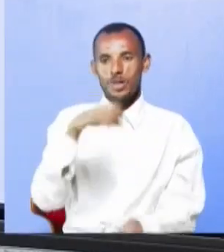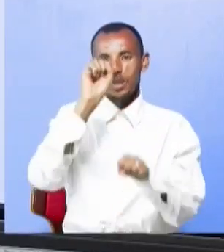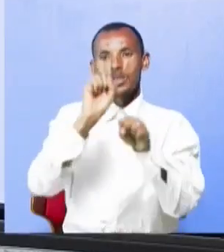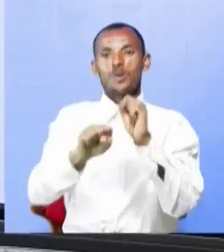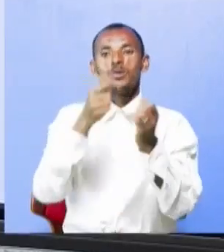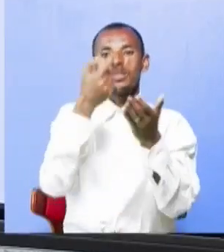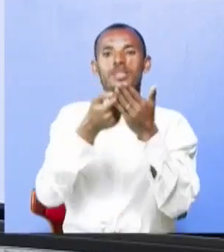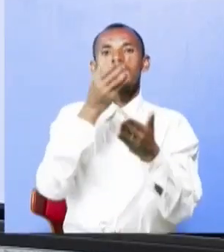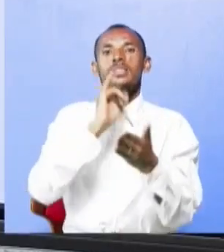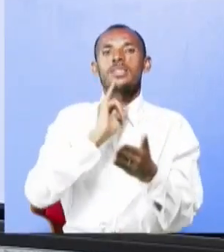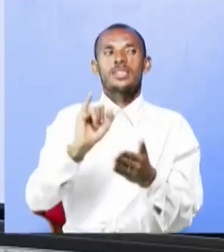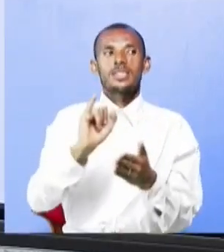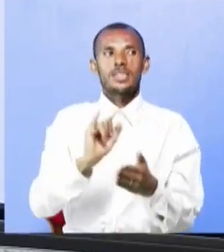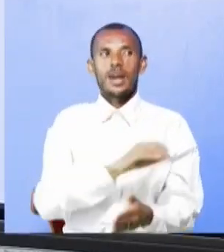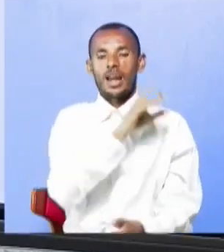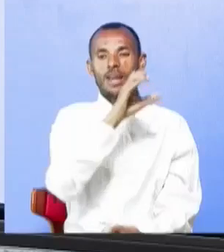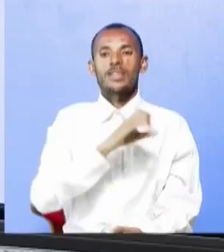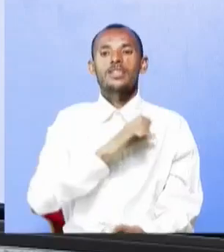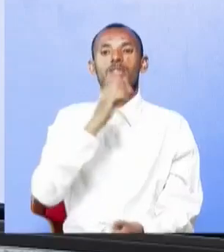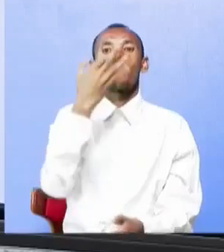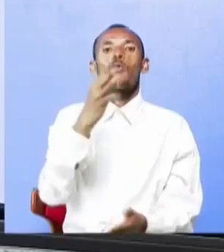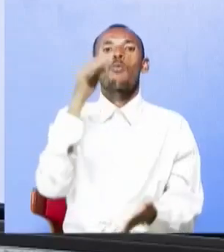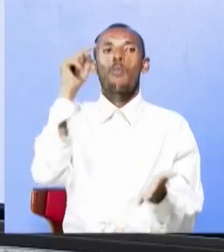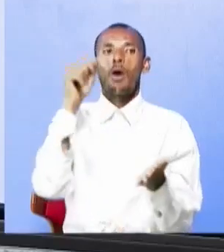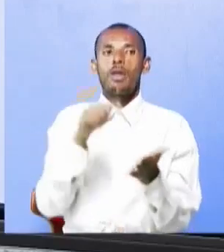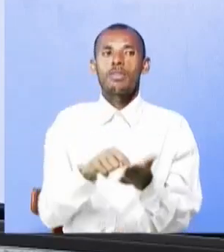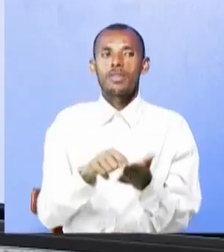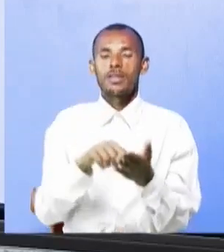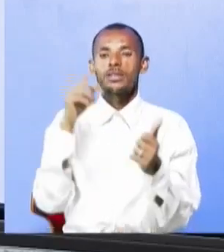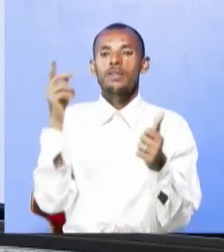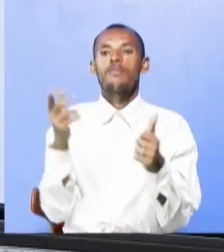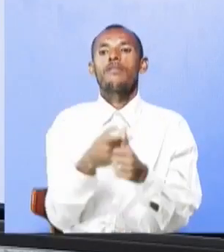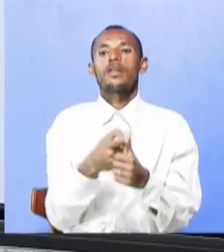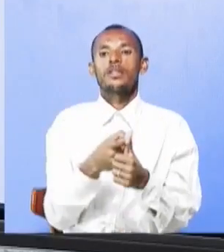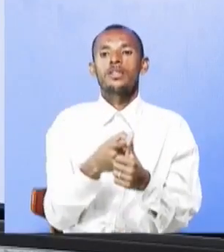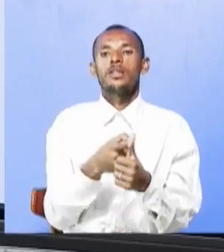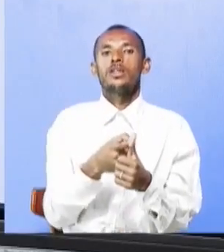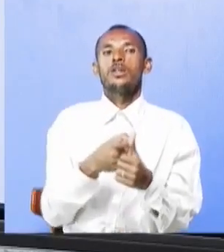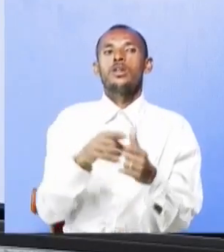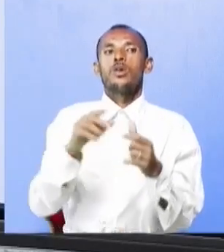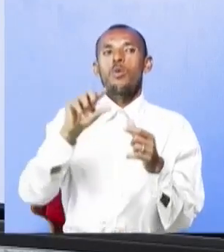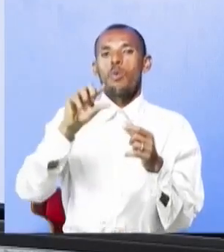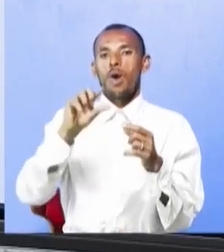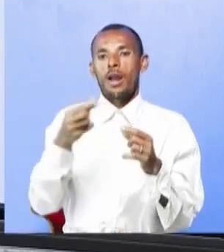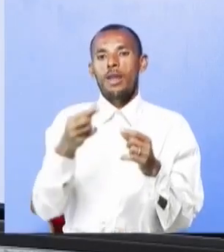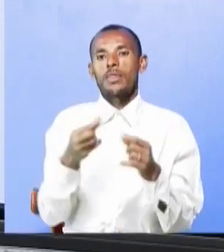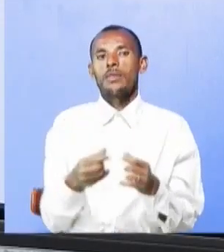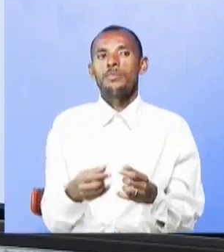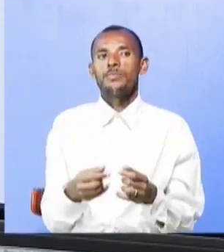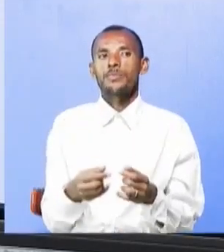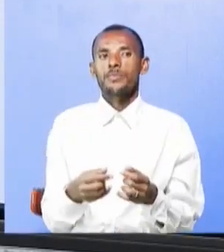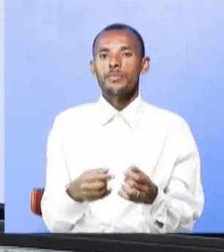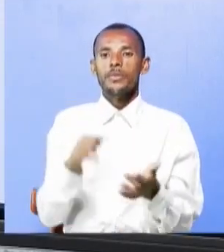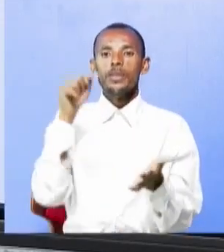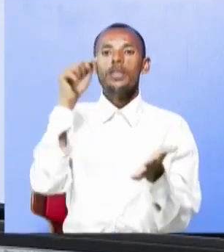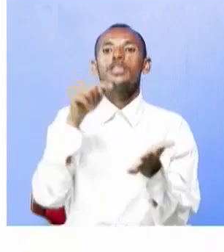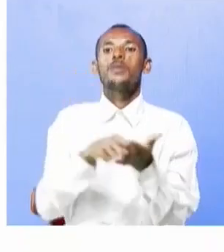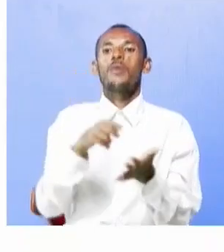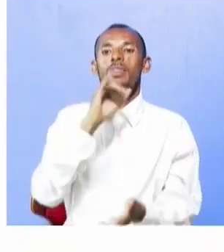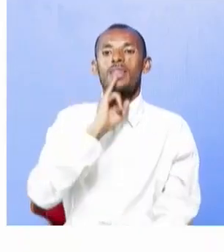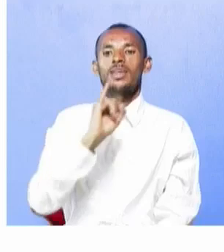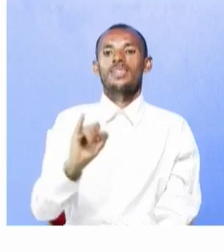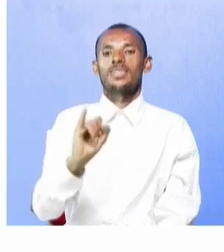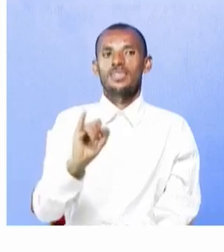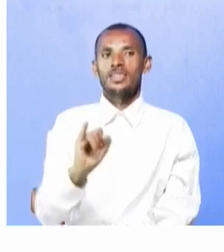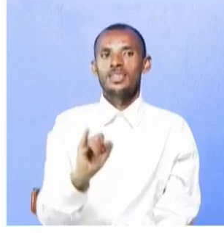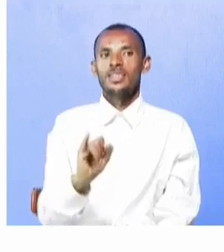this is the characteristics of points in the first quadrant. What if the point is, say